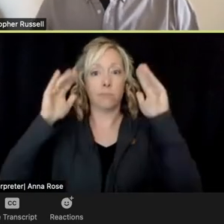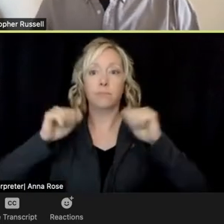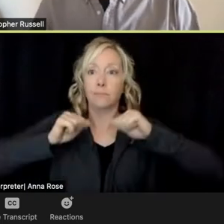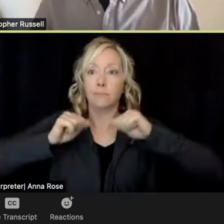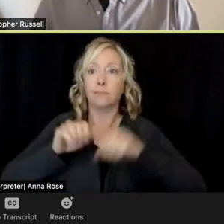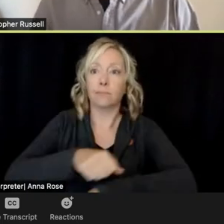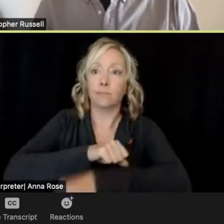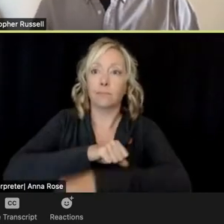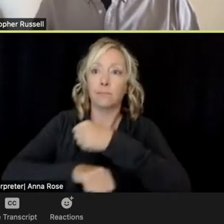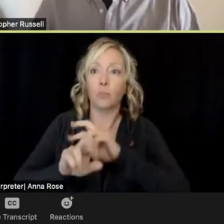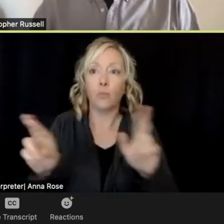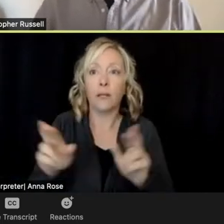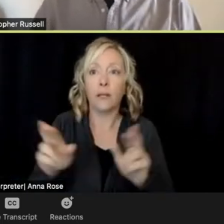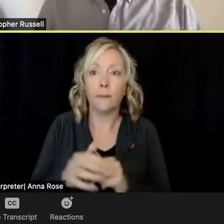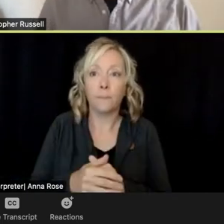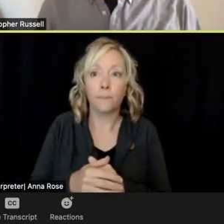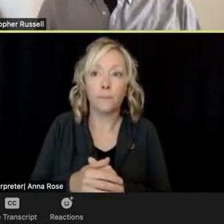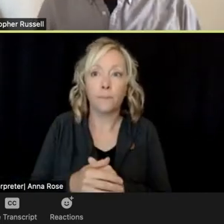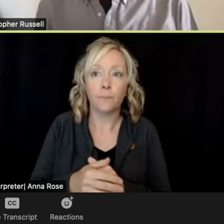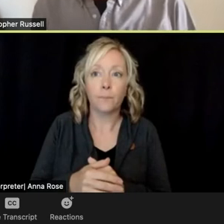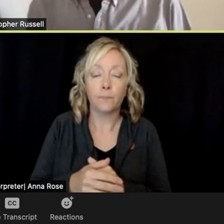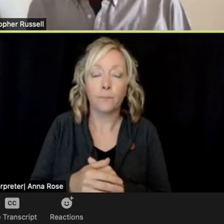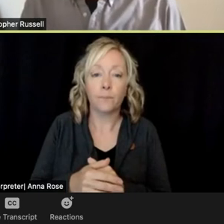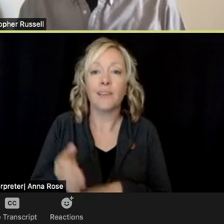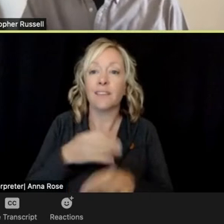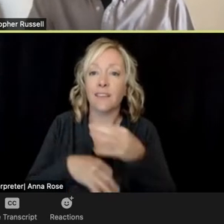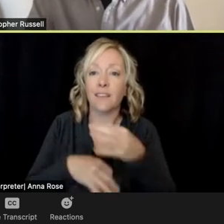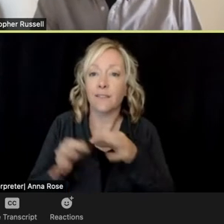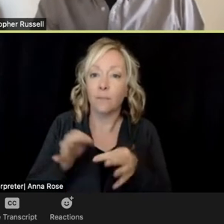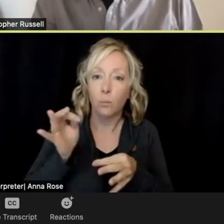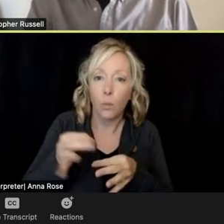alert, rather than just come back later?